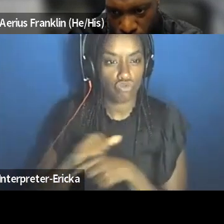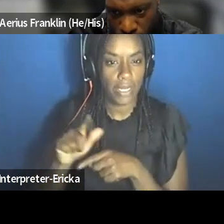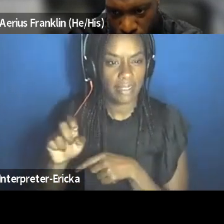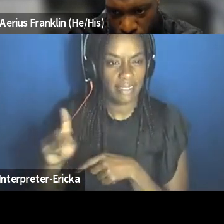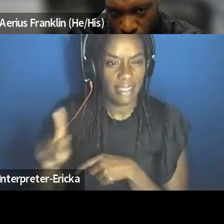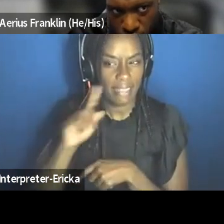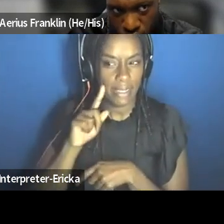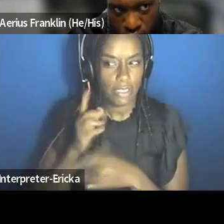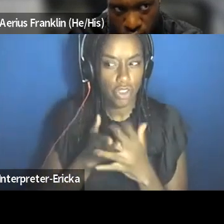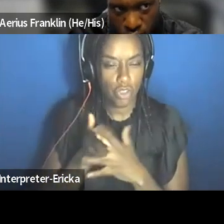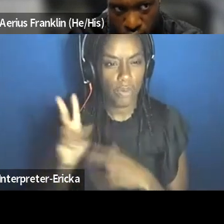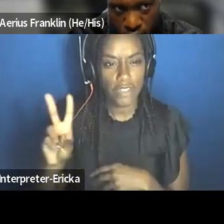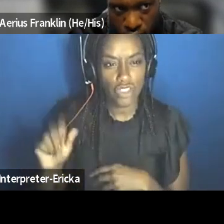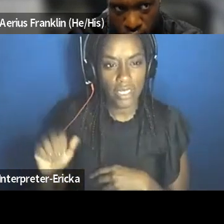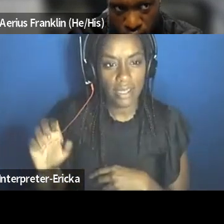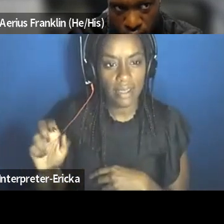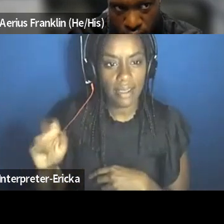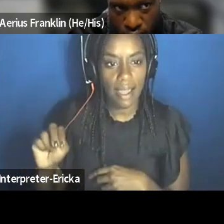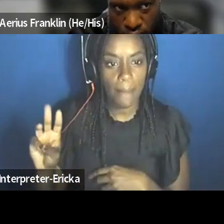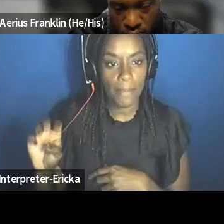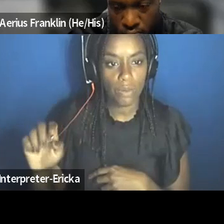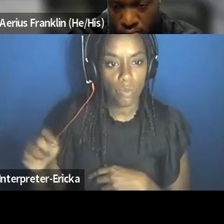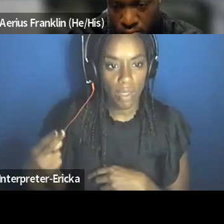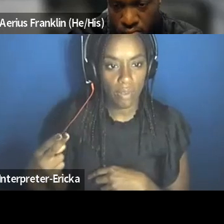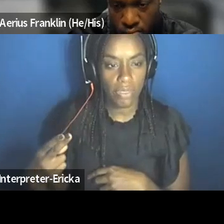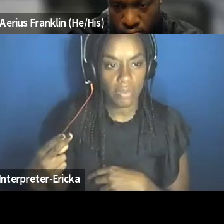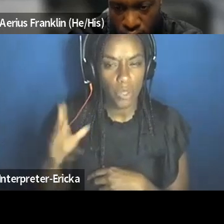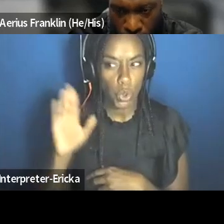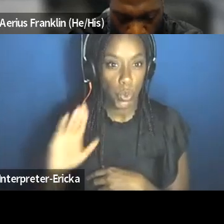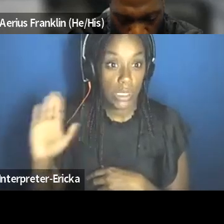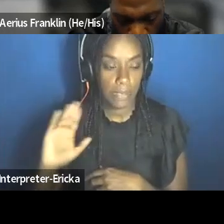Virginia Commonwealth, or it used to be. So we'll find that as well.